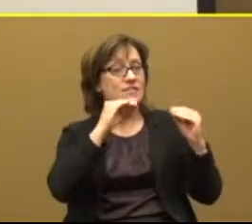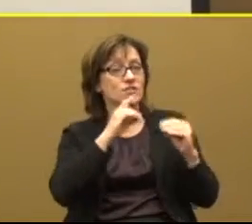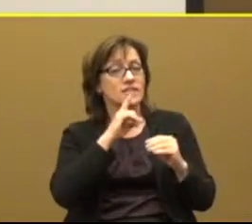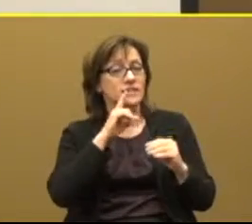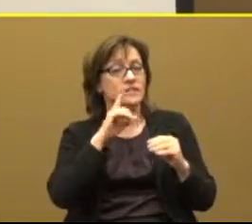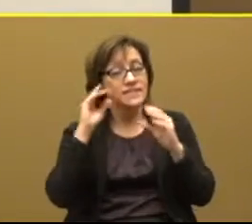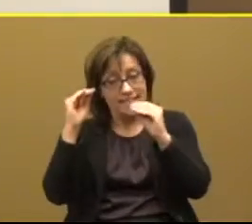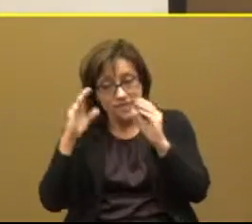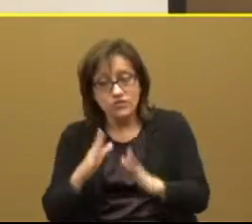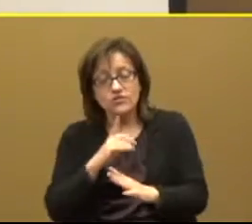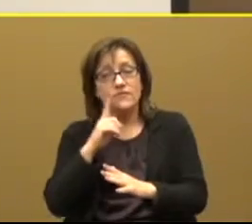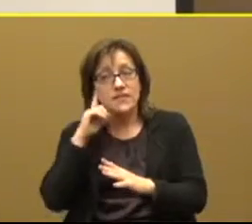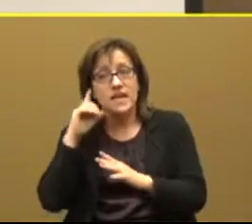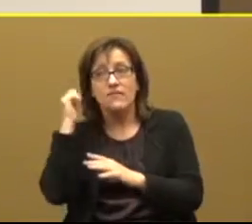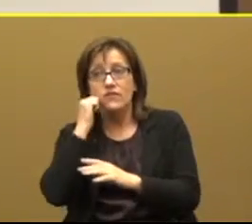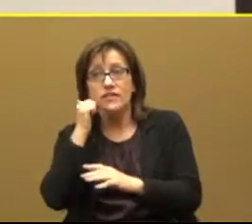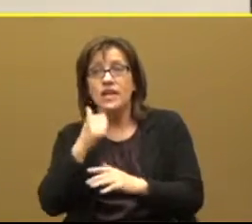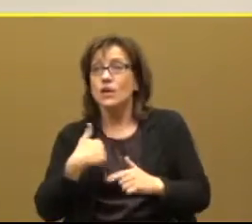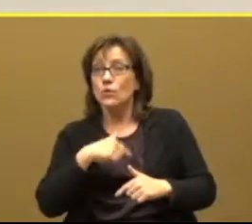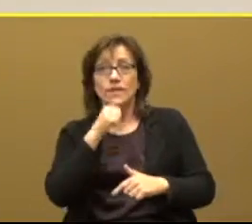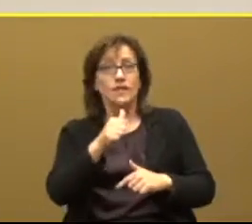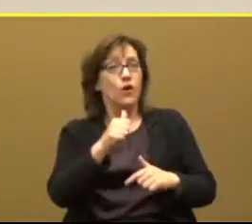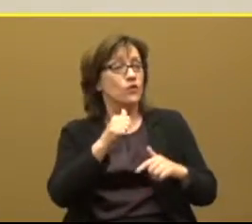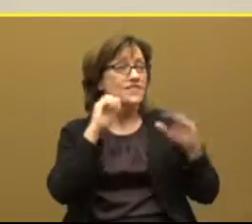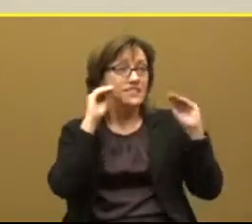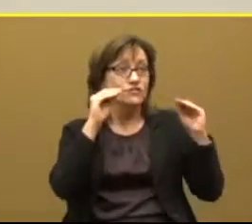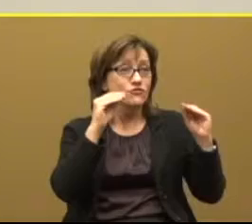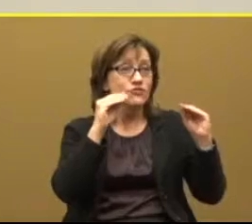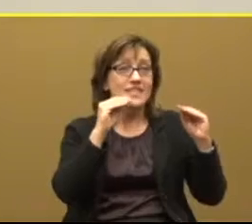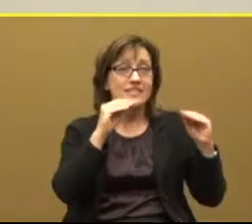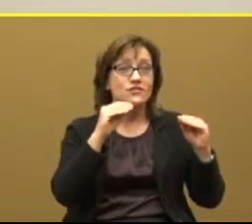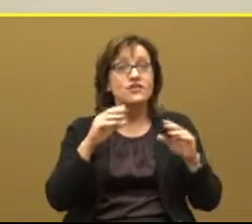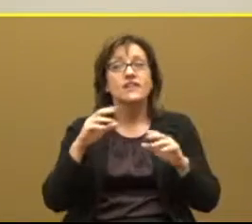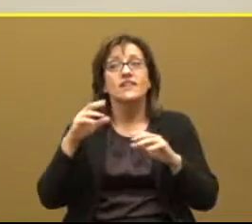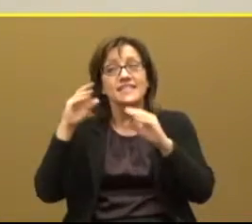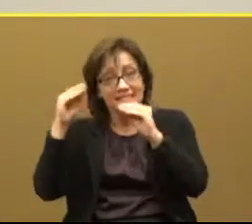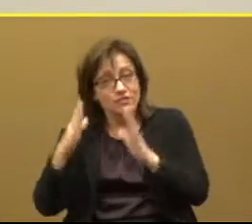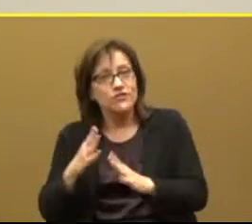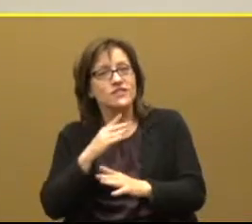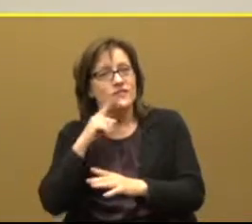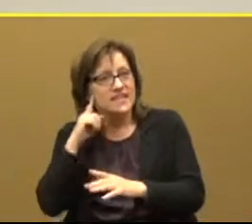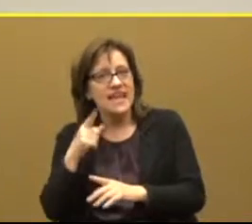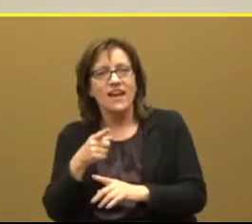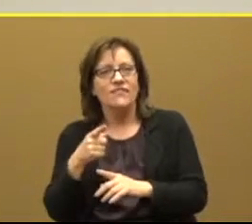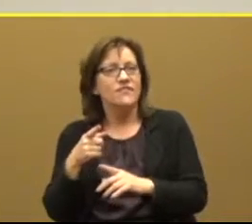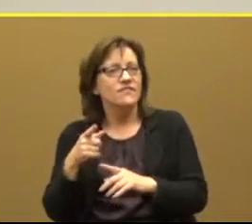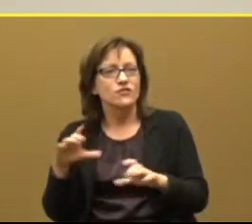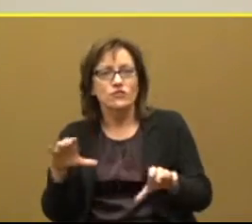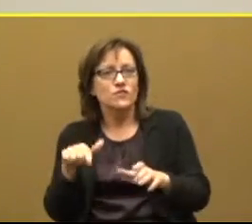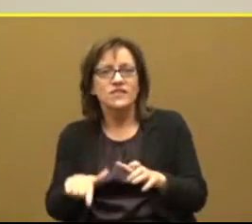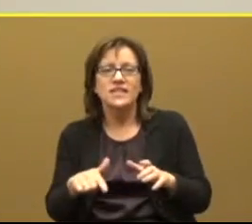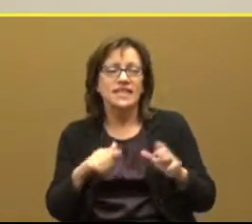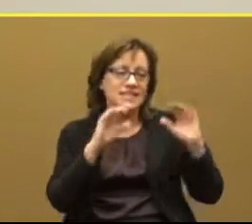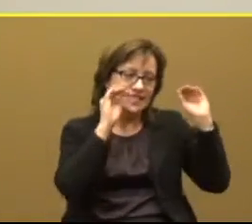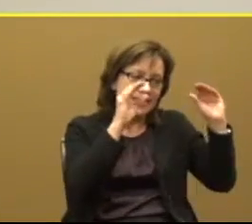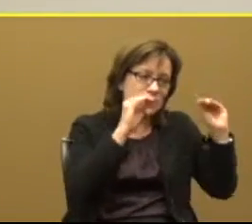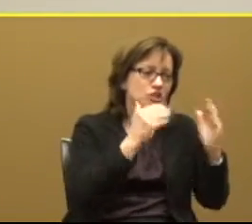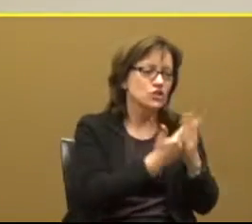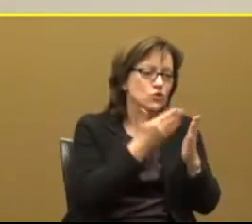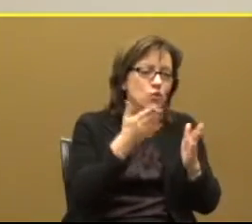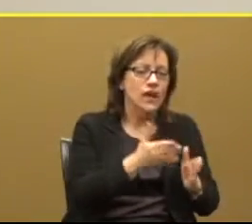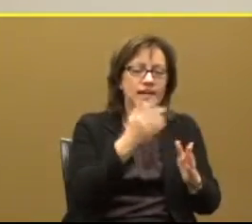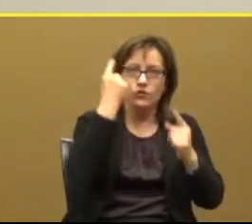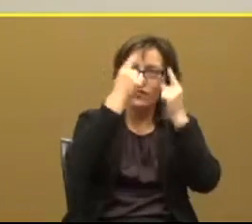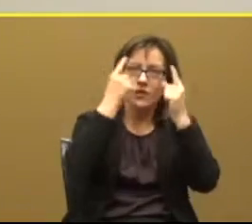We don't train teachers of the deaf to do this, right? And so it is teaching a new way of thinking about things. And so